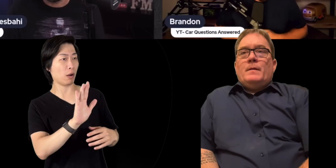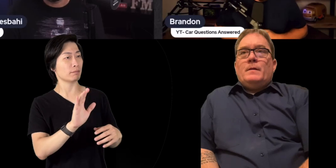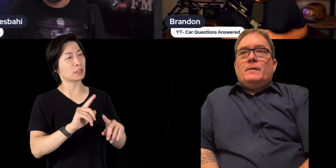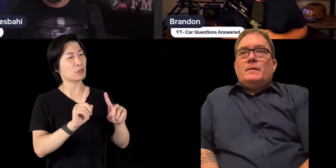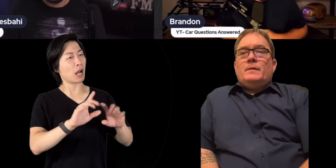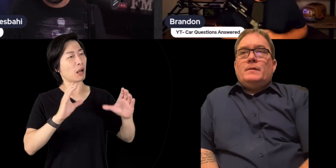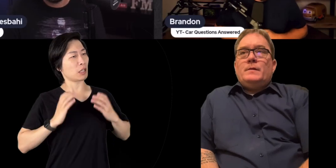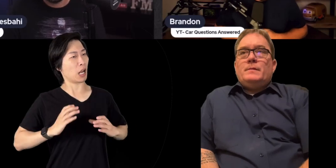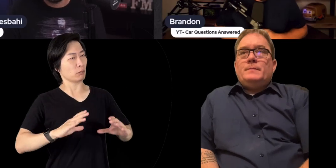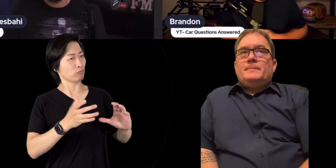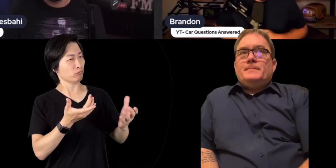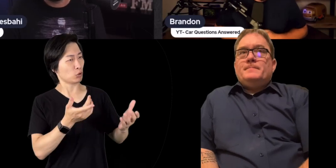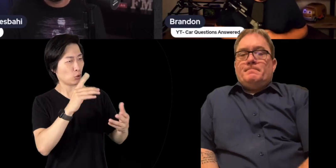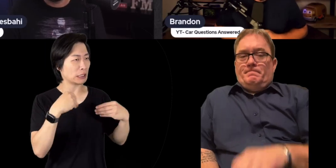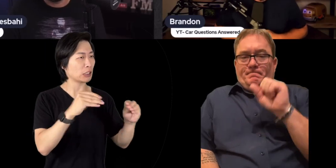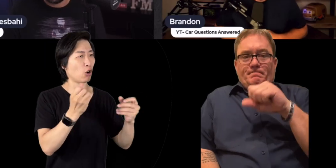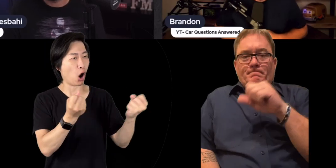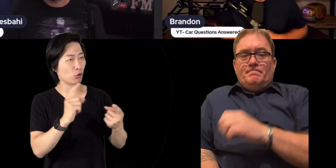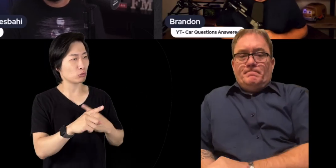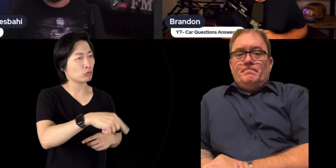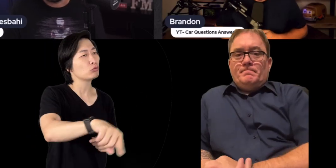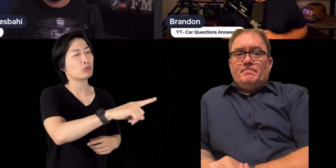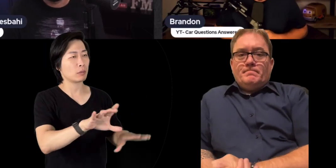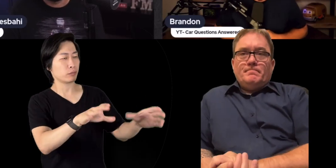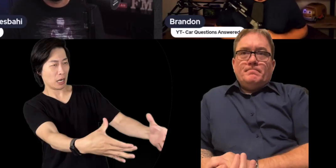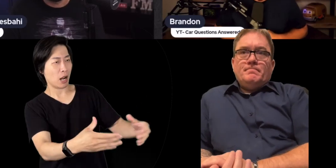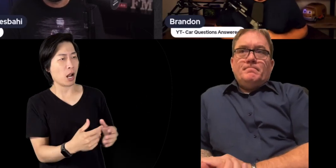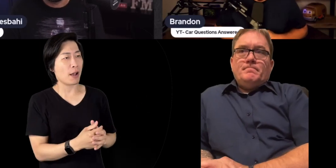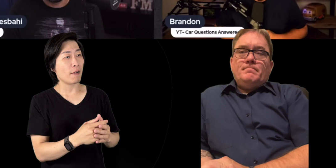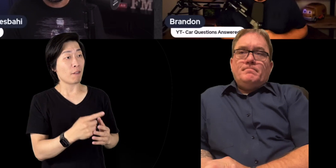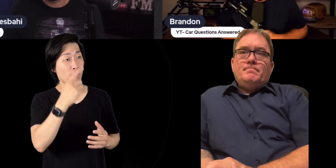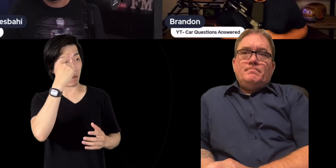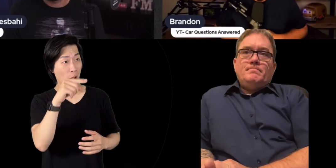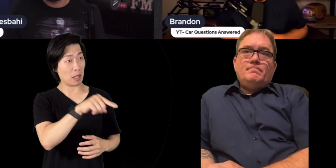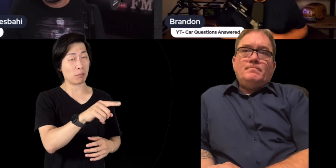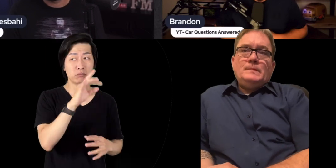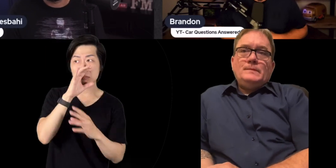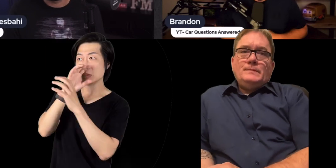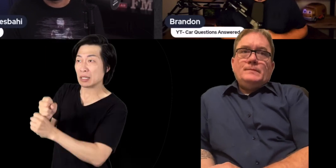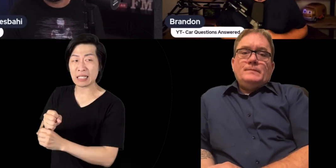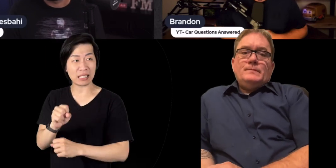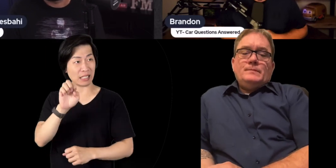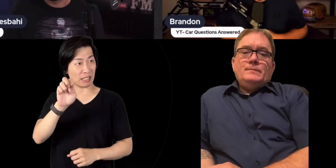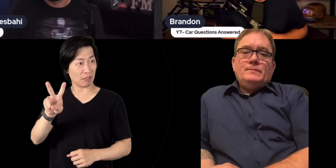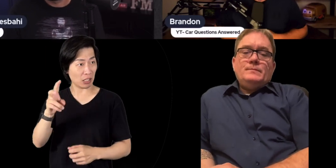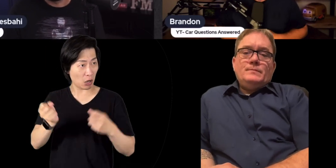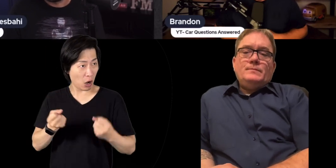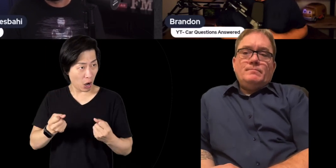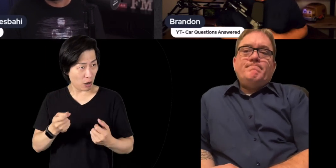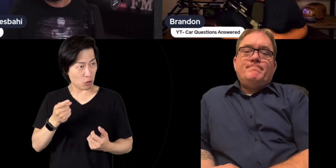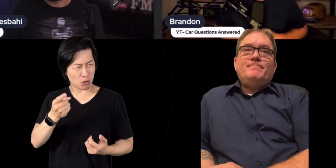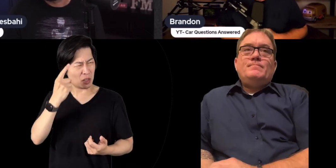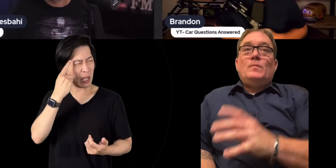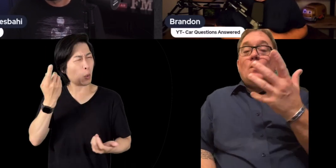customer base, Hmm. what would an electric vehicle have to be like for your customers to seriously consider buying one? So There